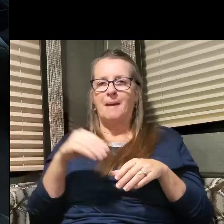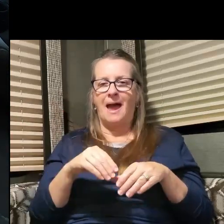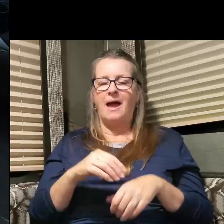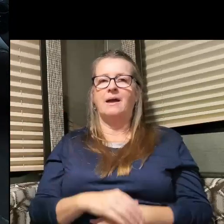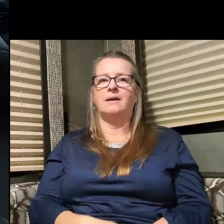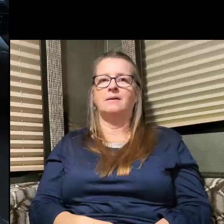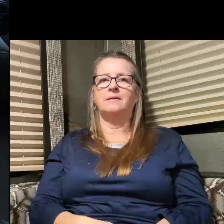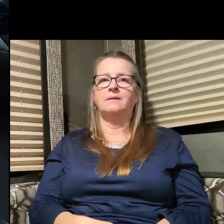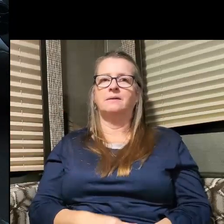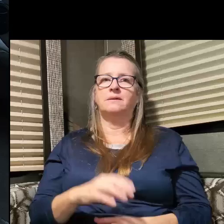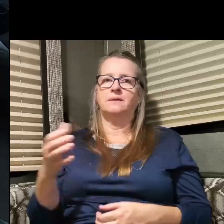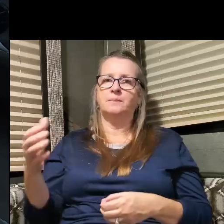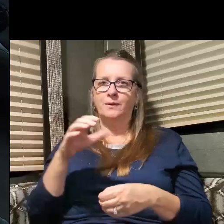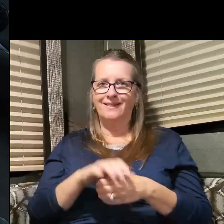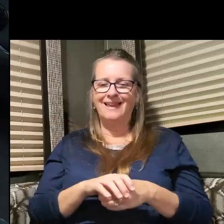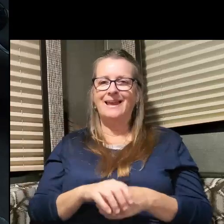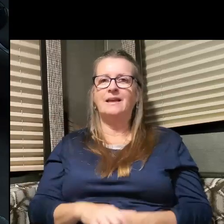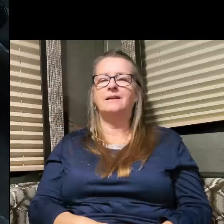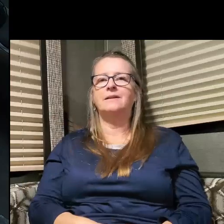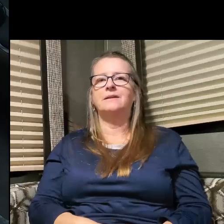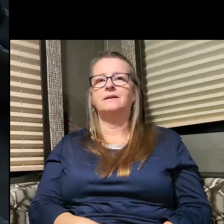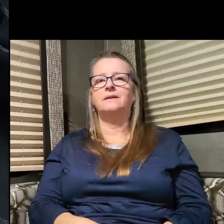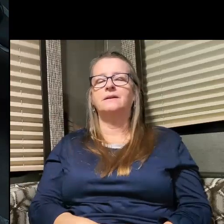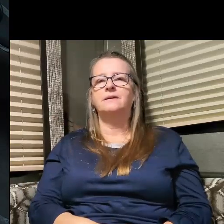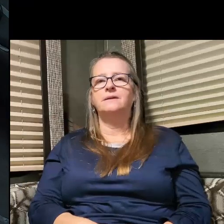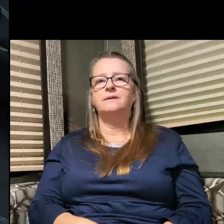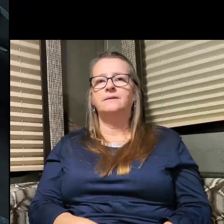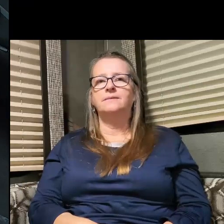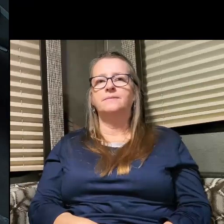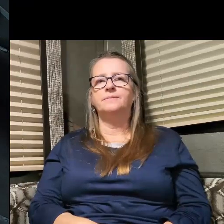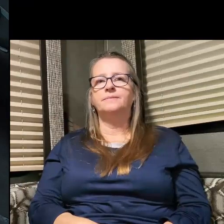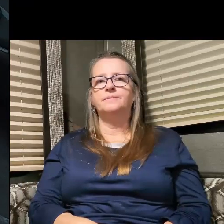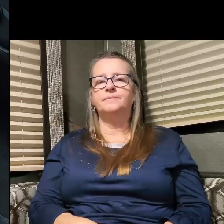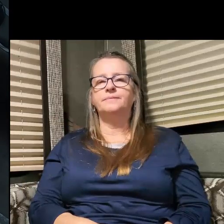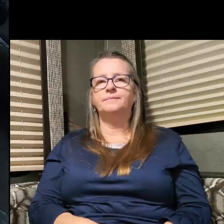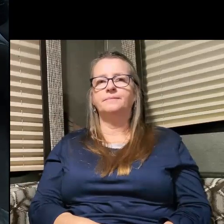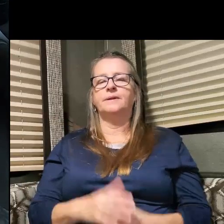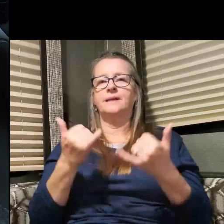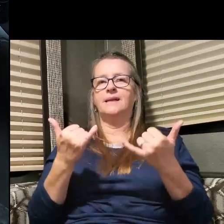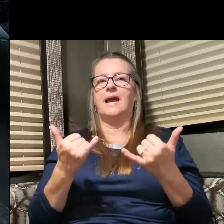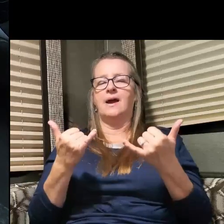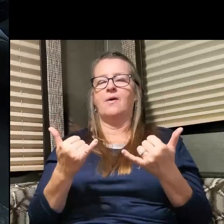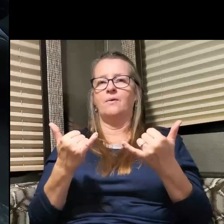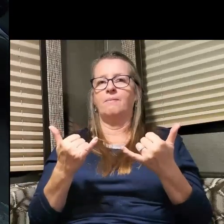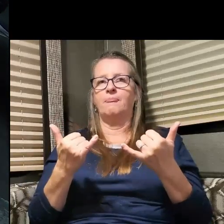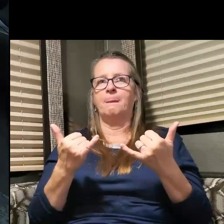Okay, we put this back, we get the lid, we put the lid